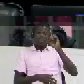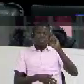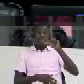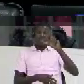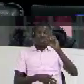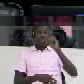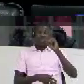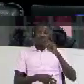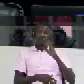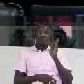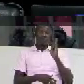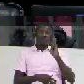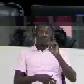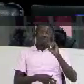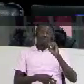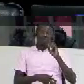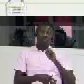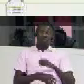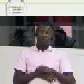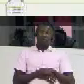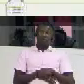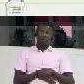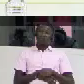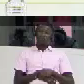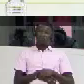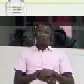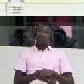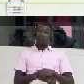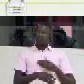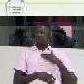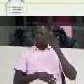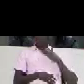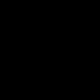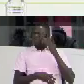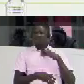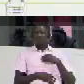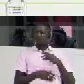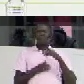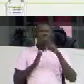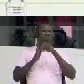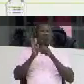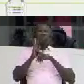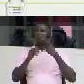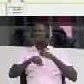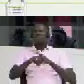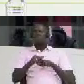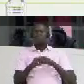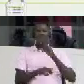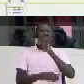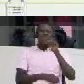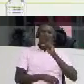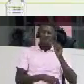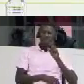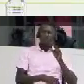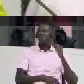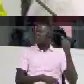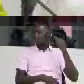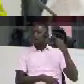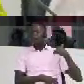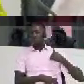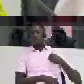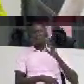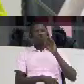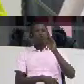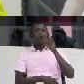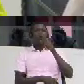nga ni ma ko xamee mooy si occasion si la si programme amee nii solo. I got to know occasions, when there is a program, you will hear people calling